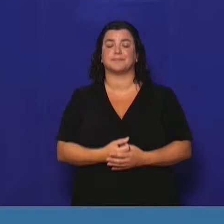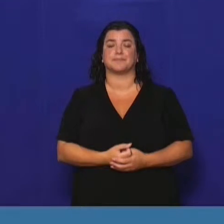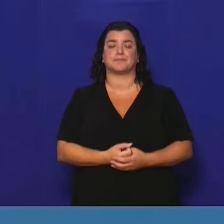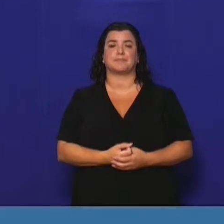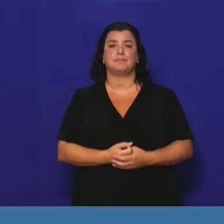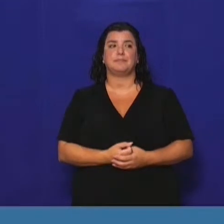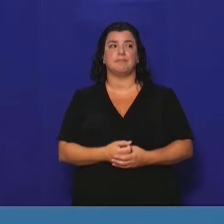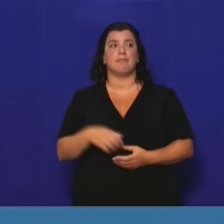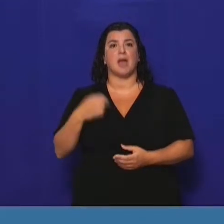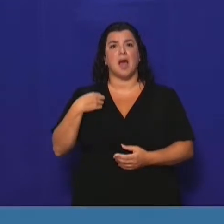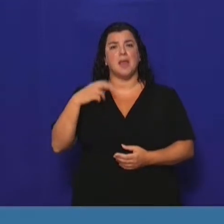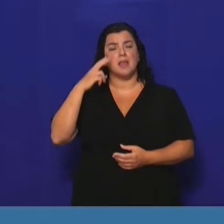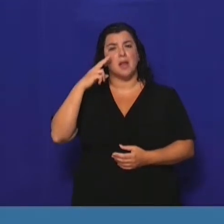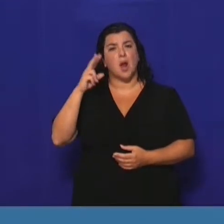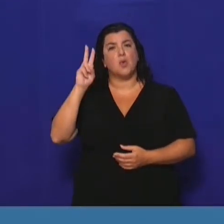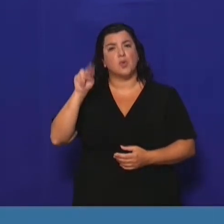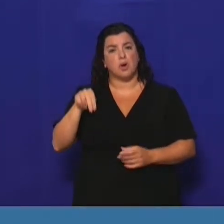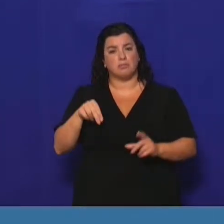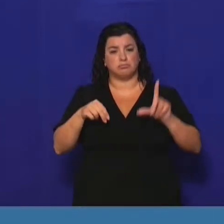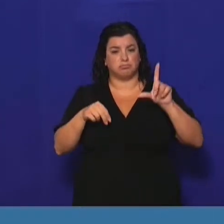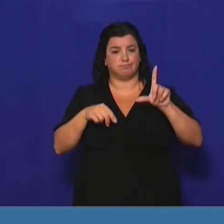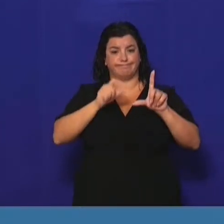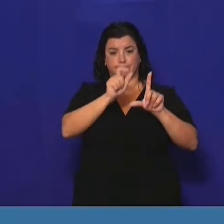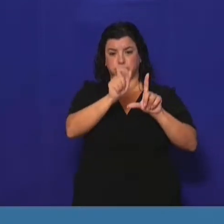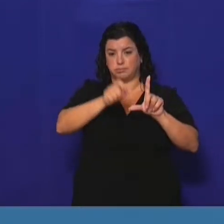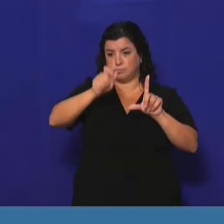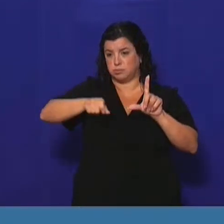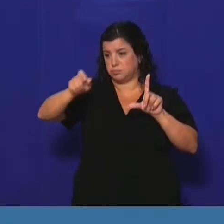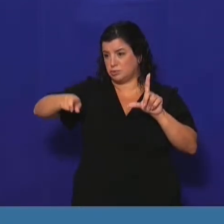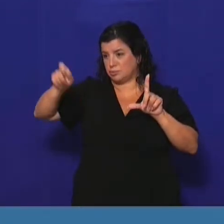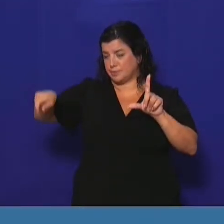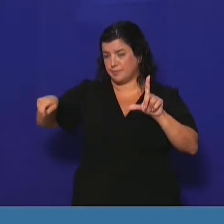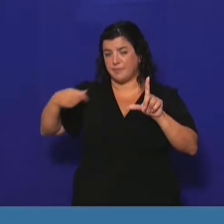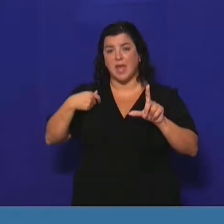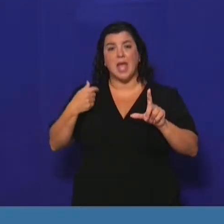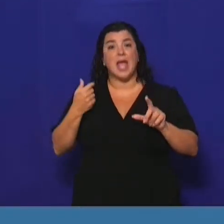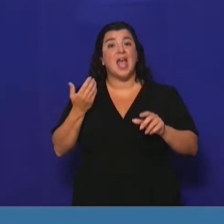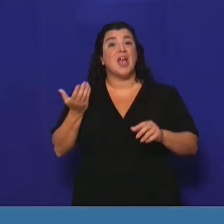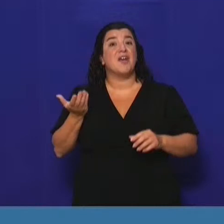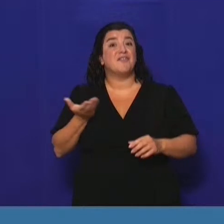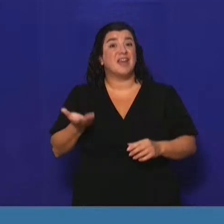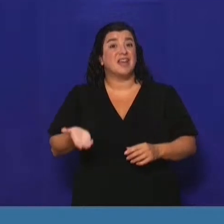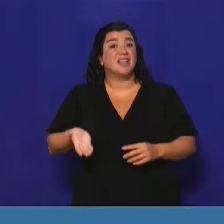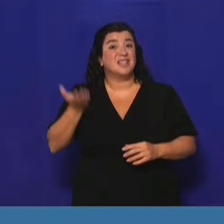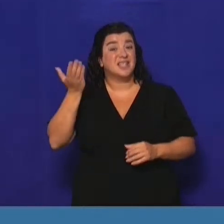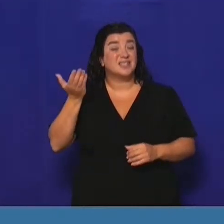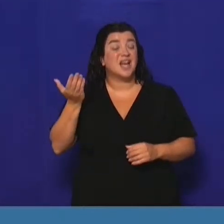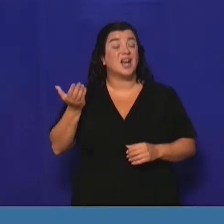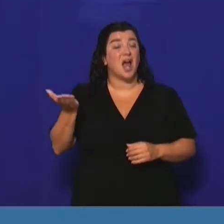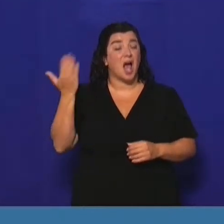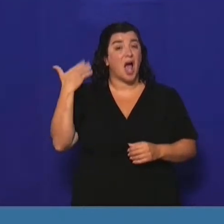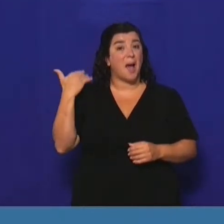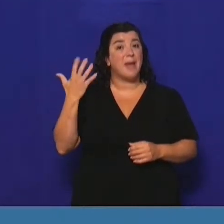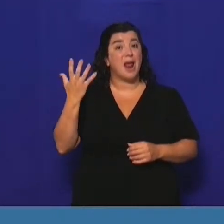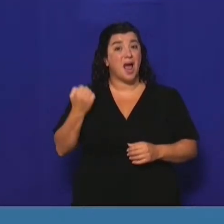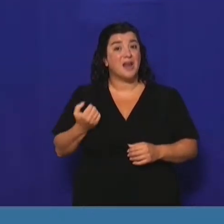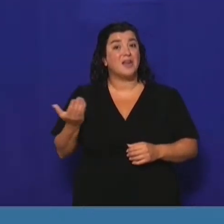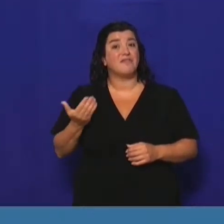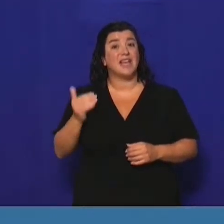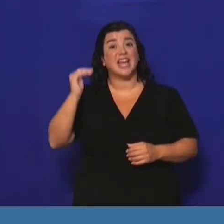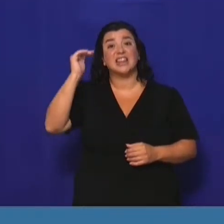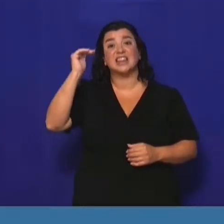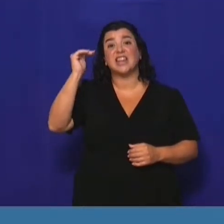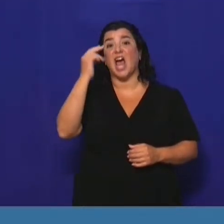Konna qegħdin naraw li kien qed ikollna numru ta' każijiet fid-djar tal-anzjani u hawnhekk aħna għamilna